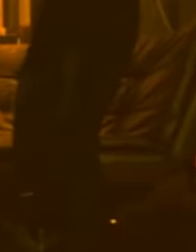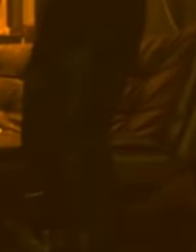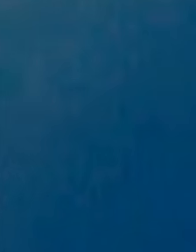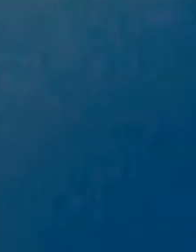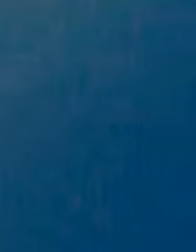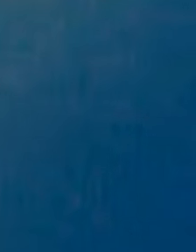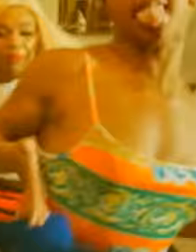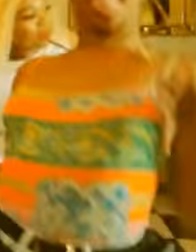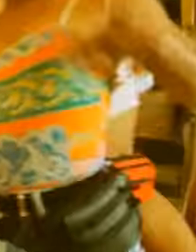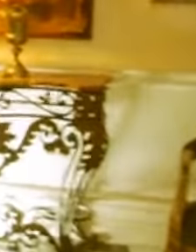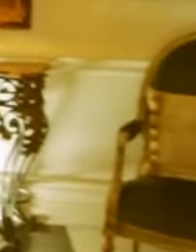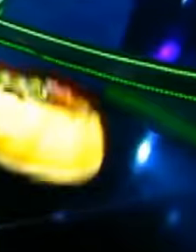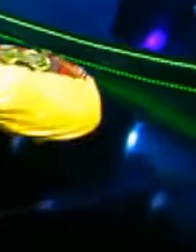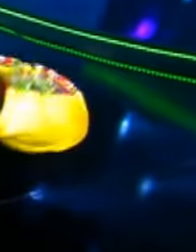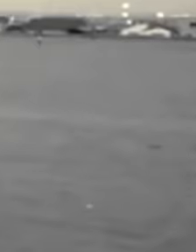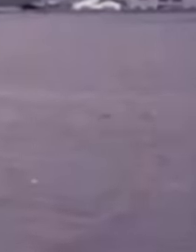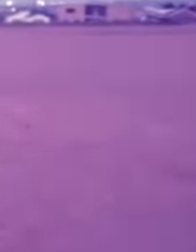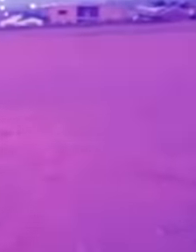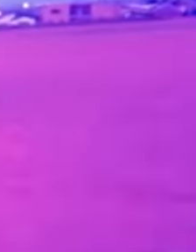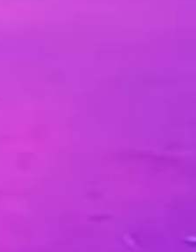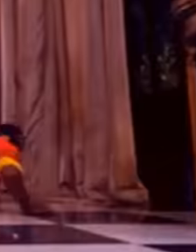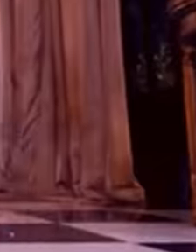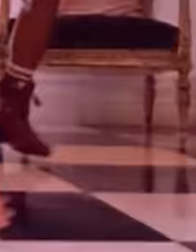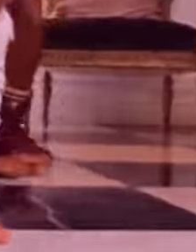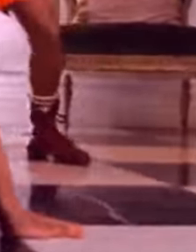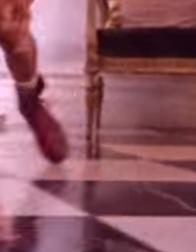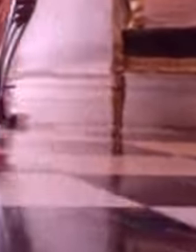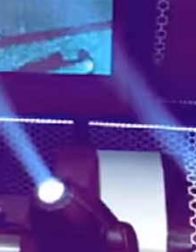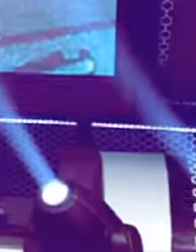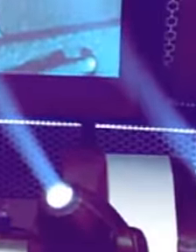When it comes to what's hot and fresh, we've got our finger on the pulse.